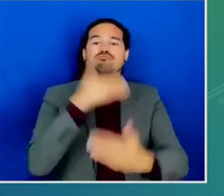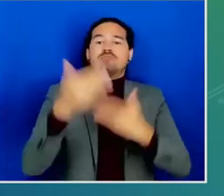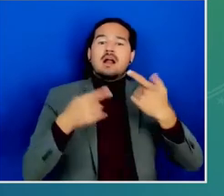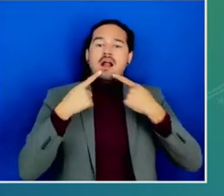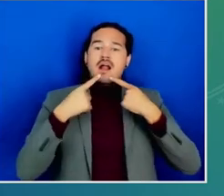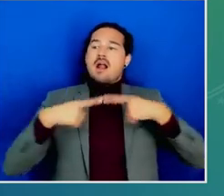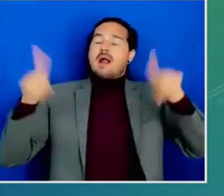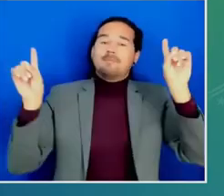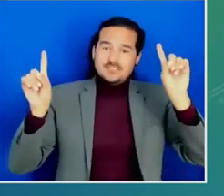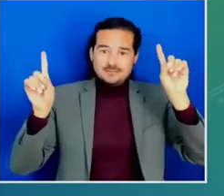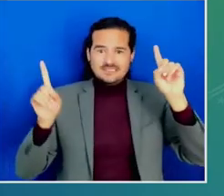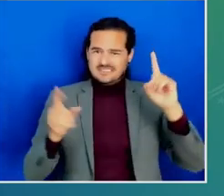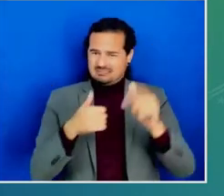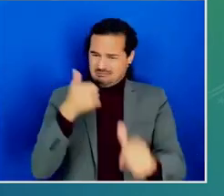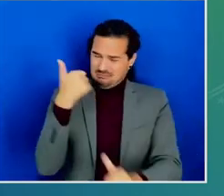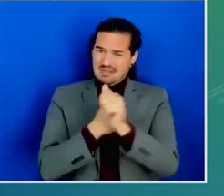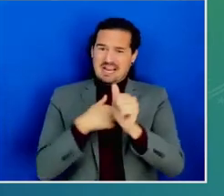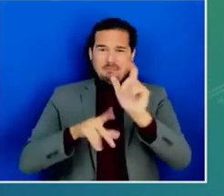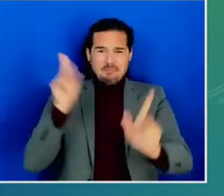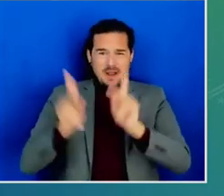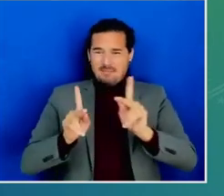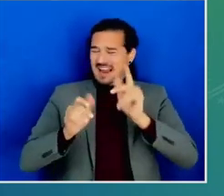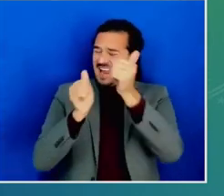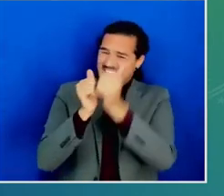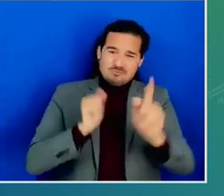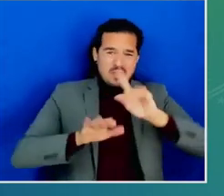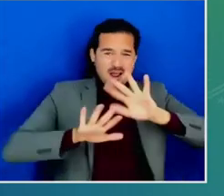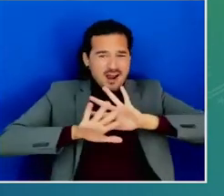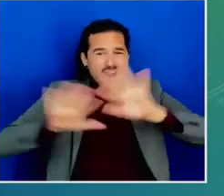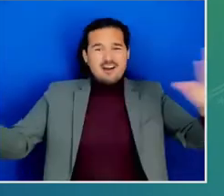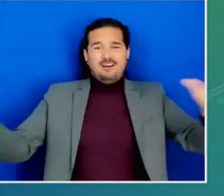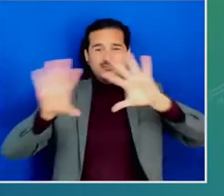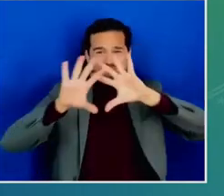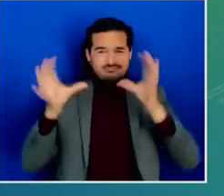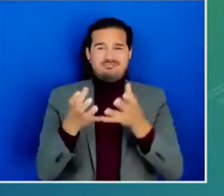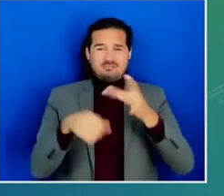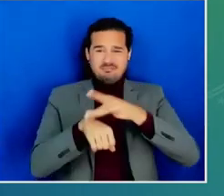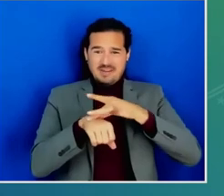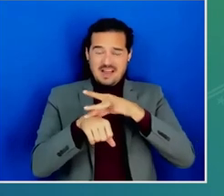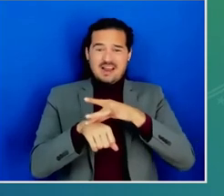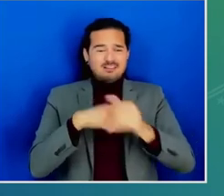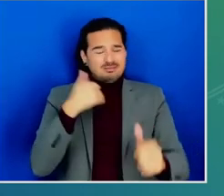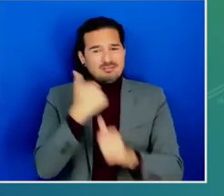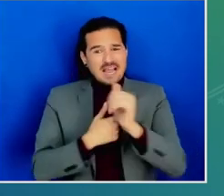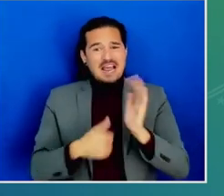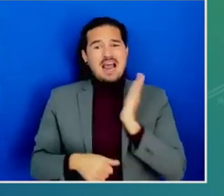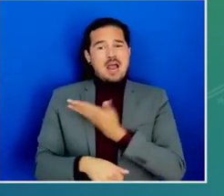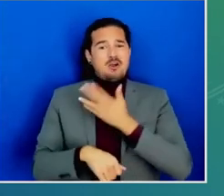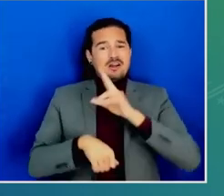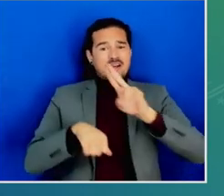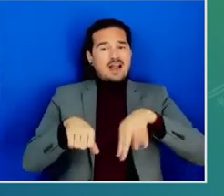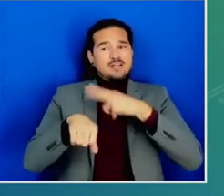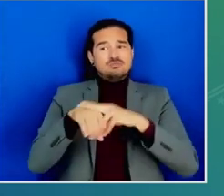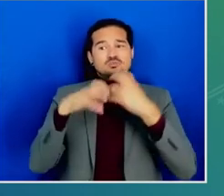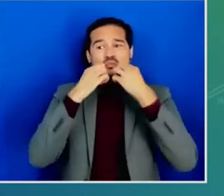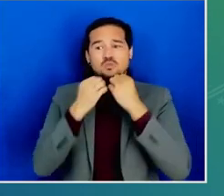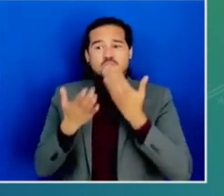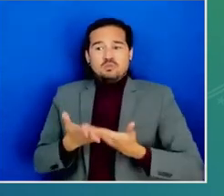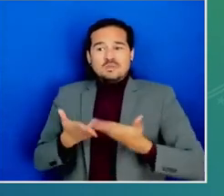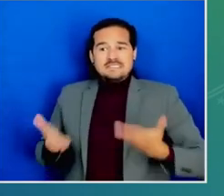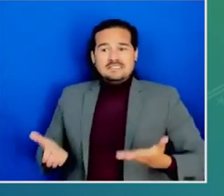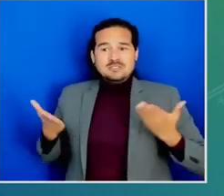the precious natural resources that we depend on. Defeating this threat is the fight of